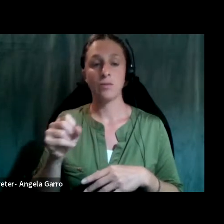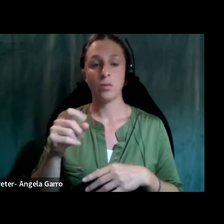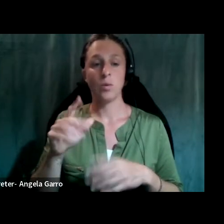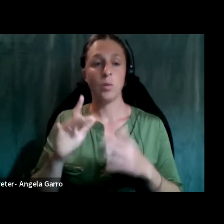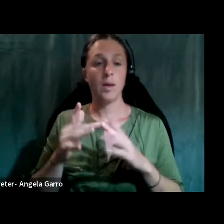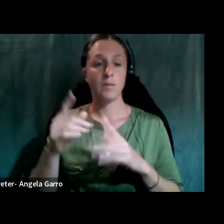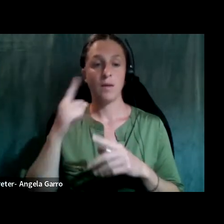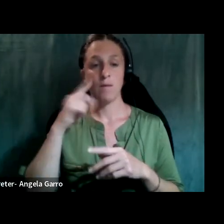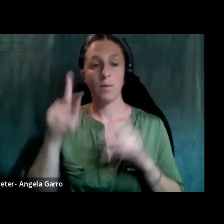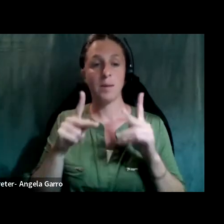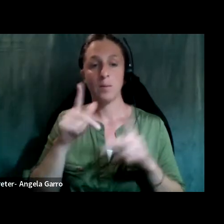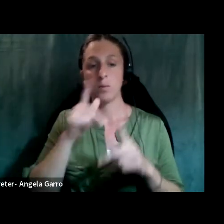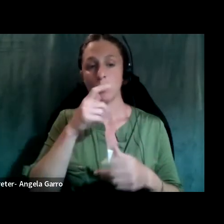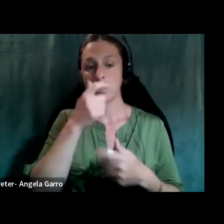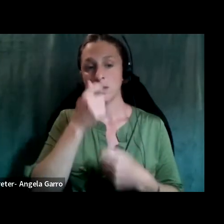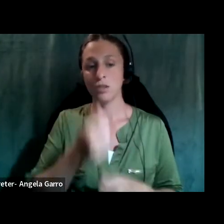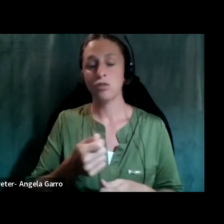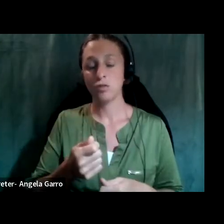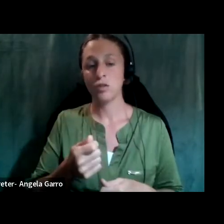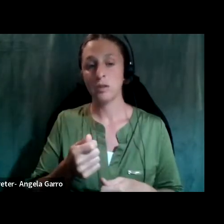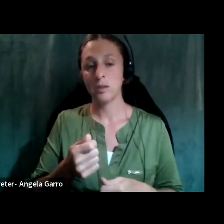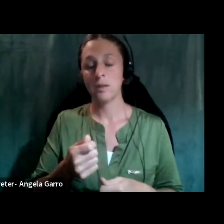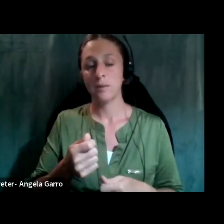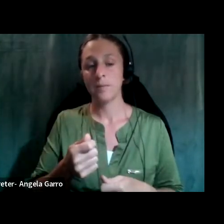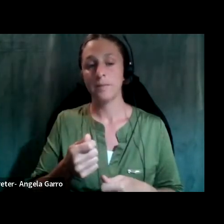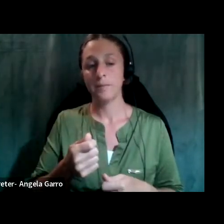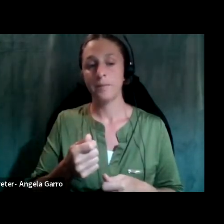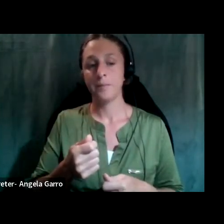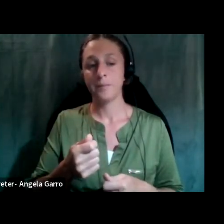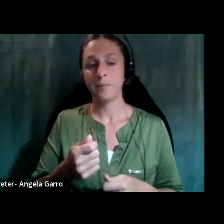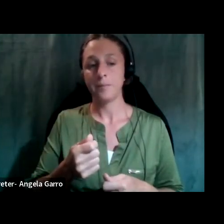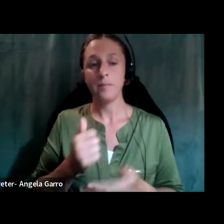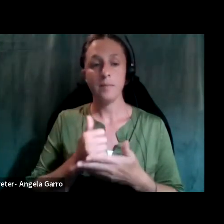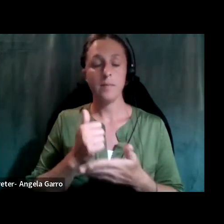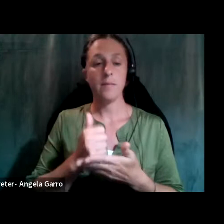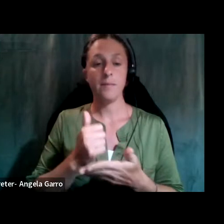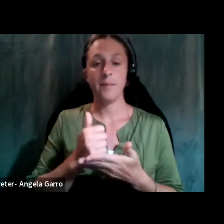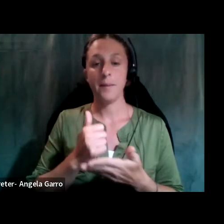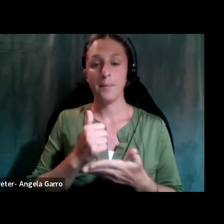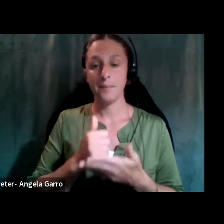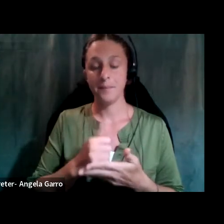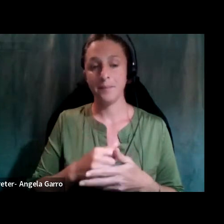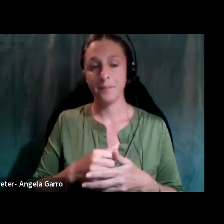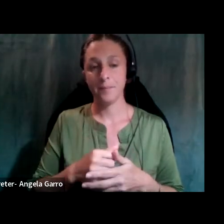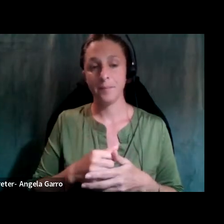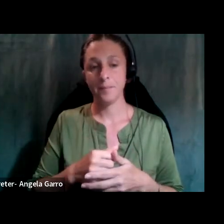are interested in helping out.